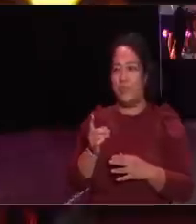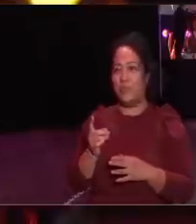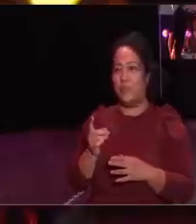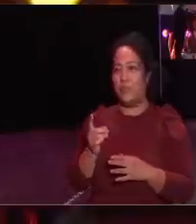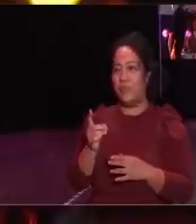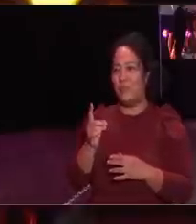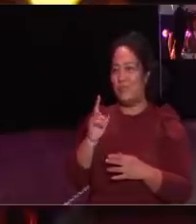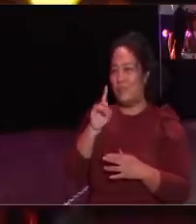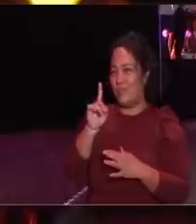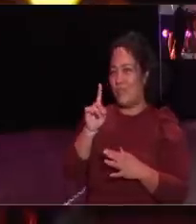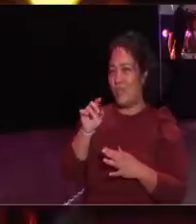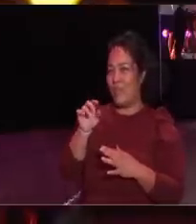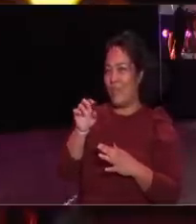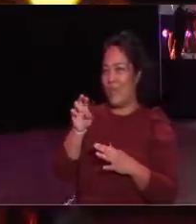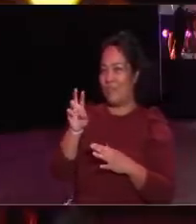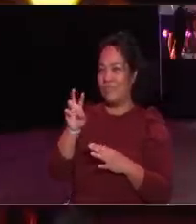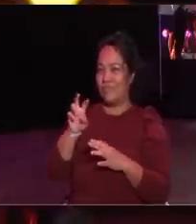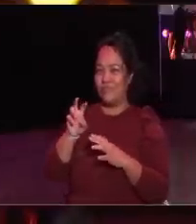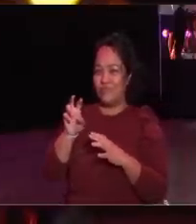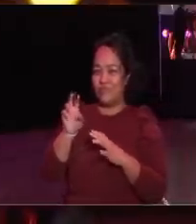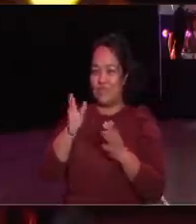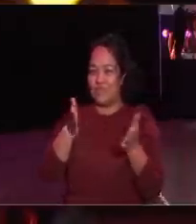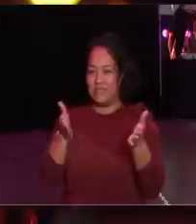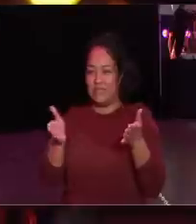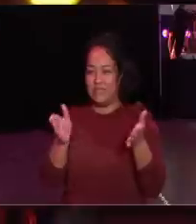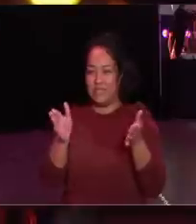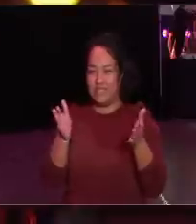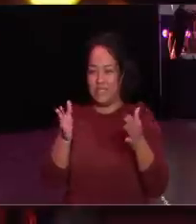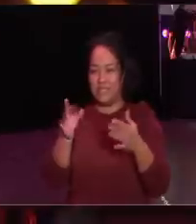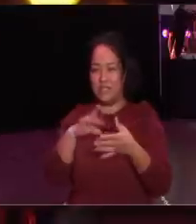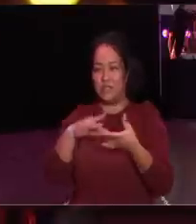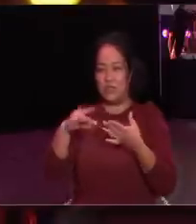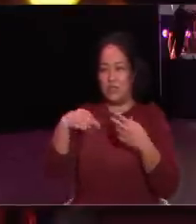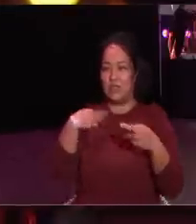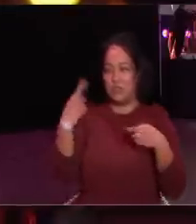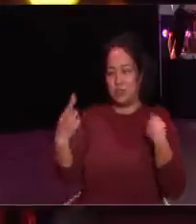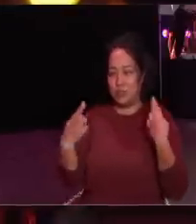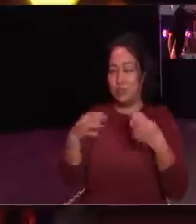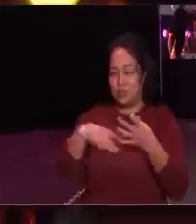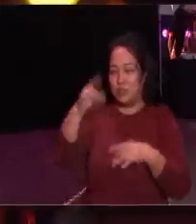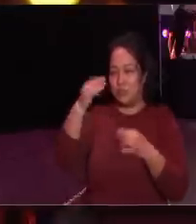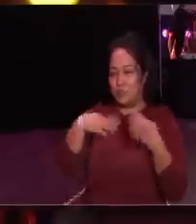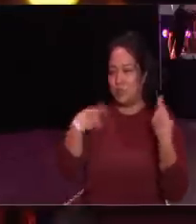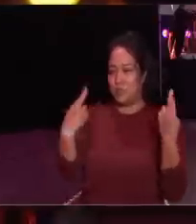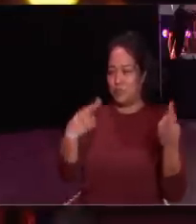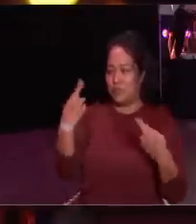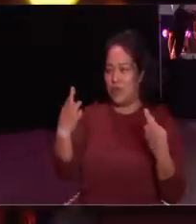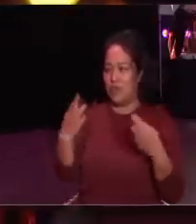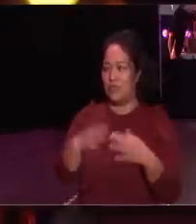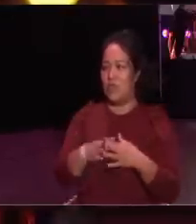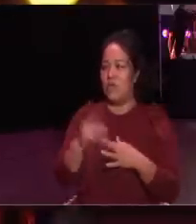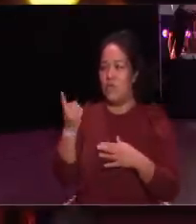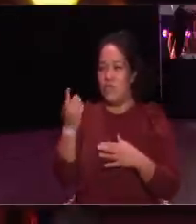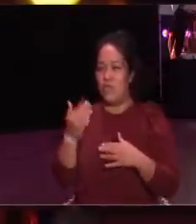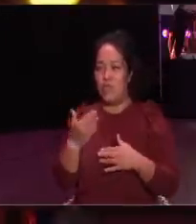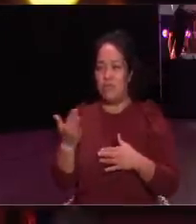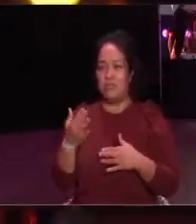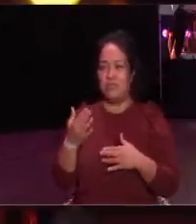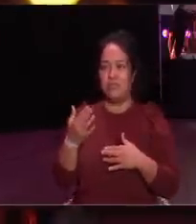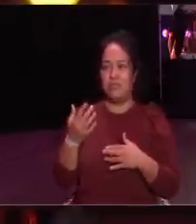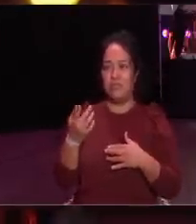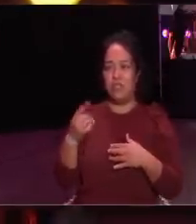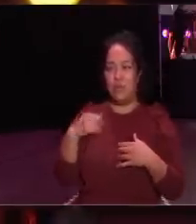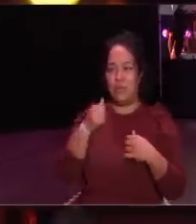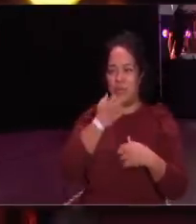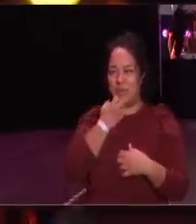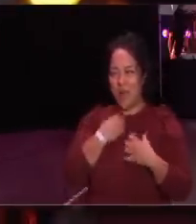spiritual revival, lo único que lo apasiona son las cosas espirituales. The only things that they're passionate about are spiritual